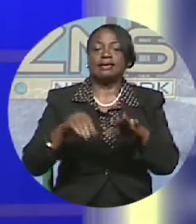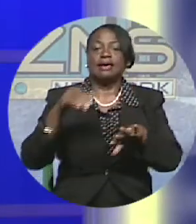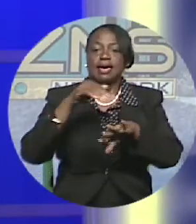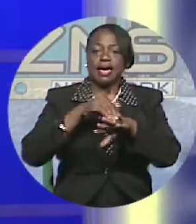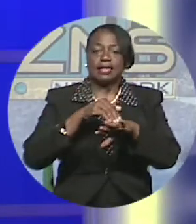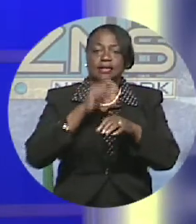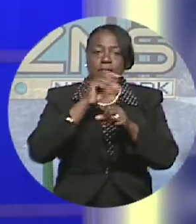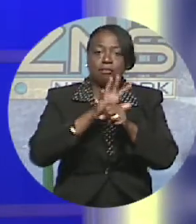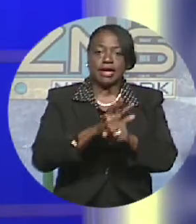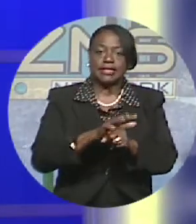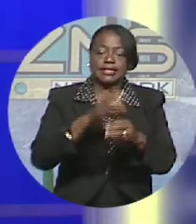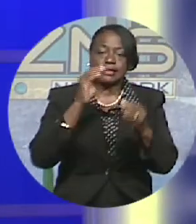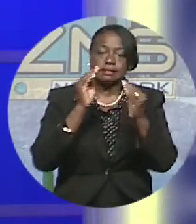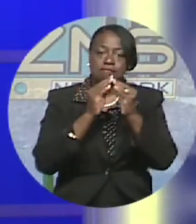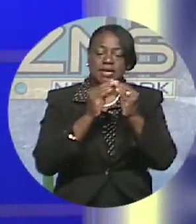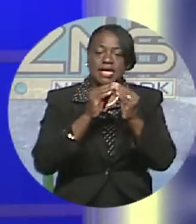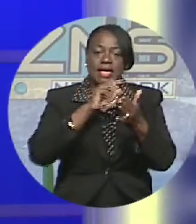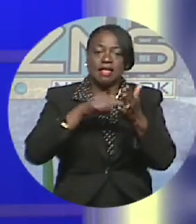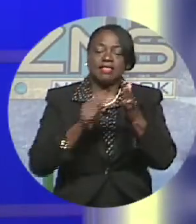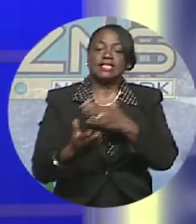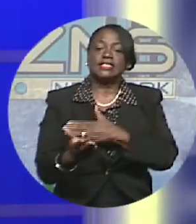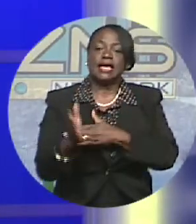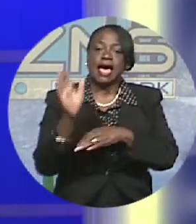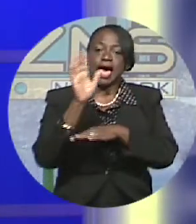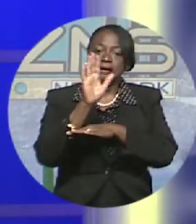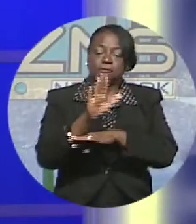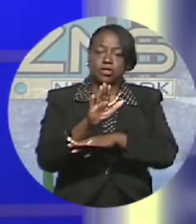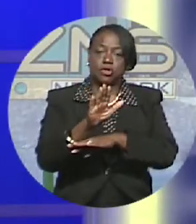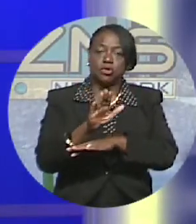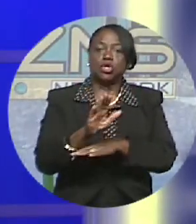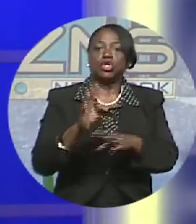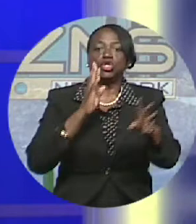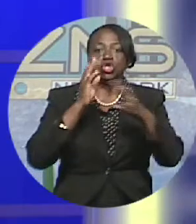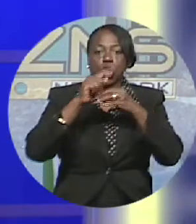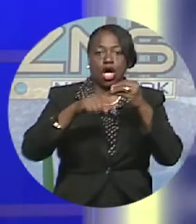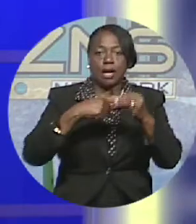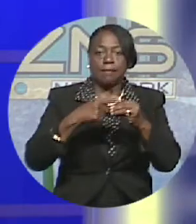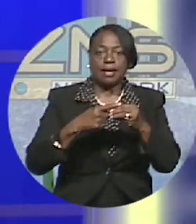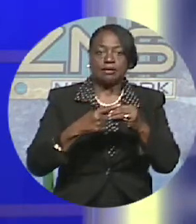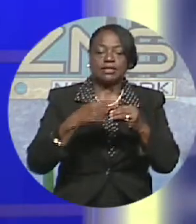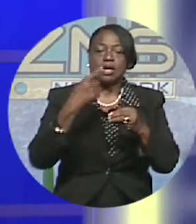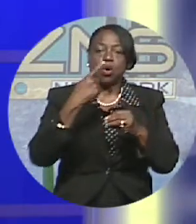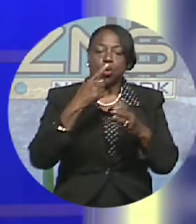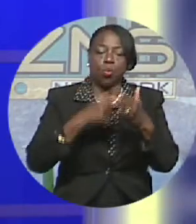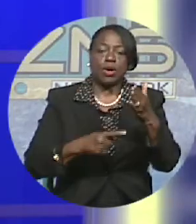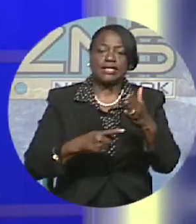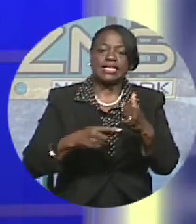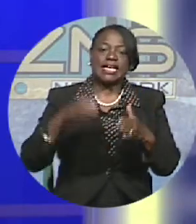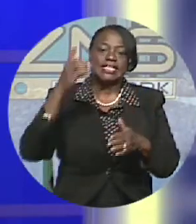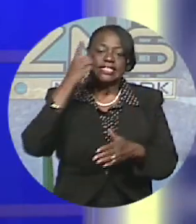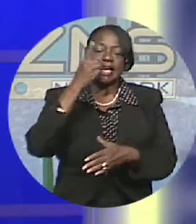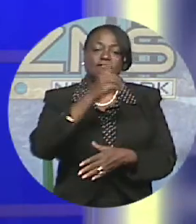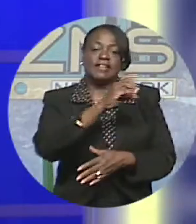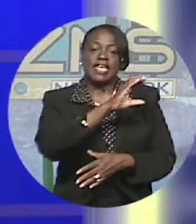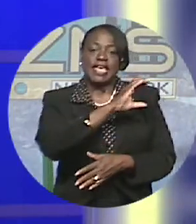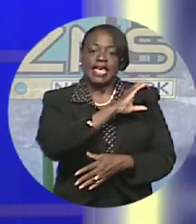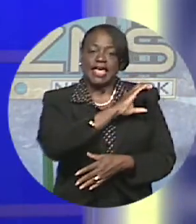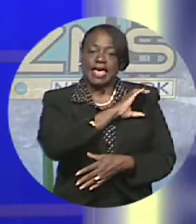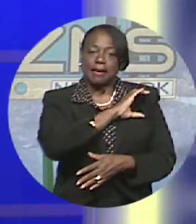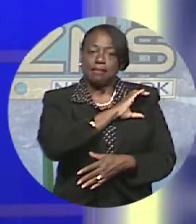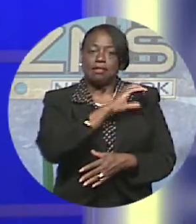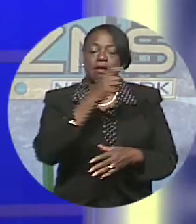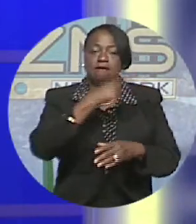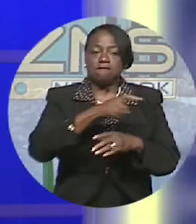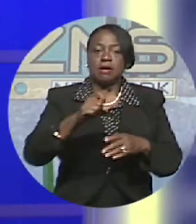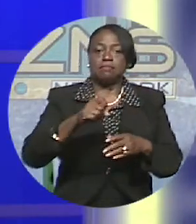this afternoon to express their position on comments made by U.S. lawmaker Daphne Campbell and other people of Haitian descent concerning the policy